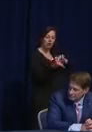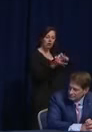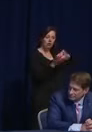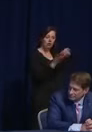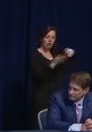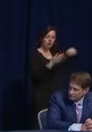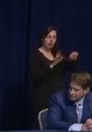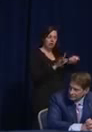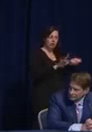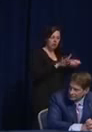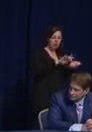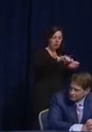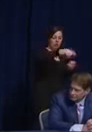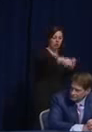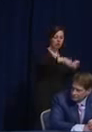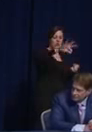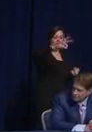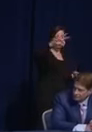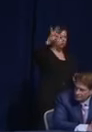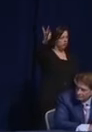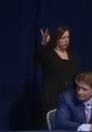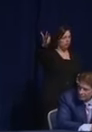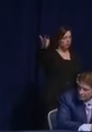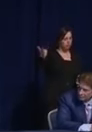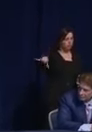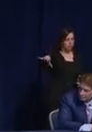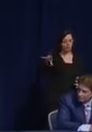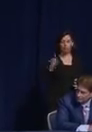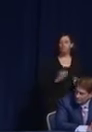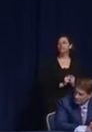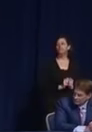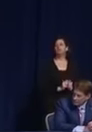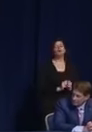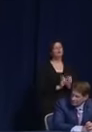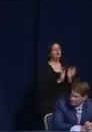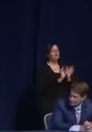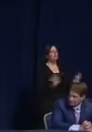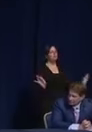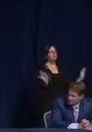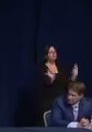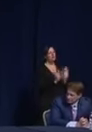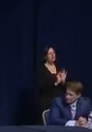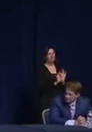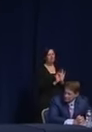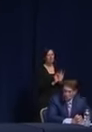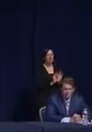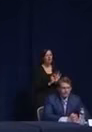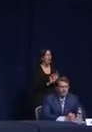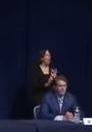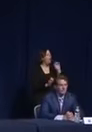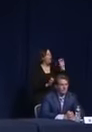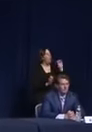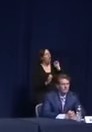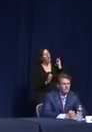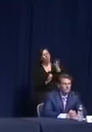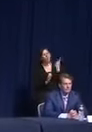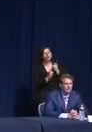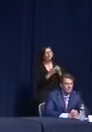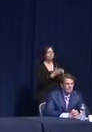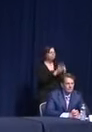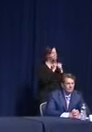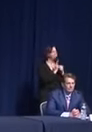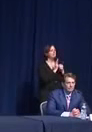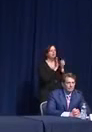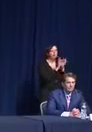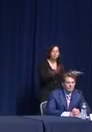take them off. It's like. And it's a very important reminder that you always need to be washing your hands. That part can't be stressed enough.